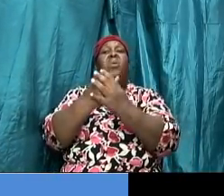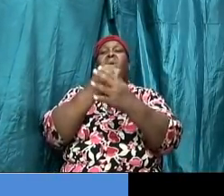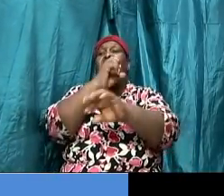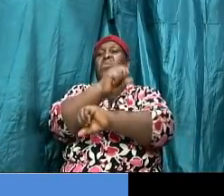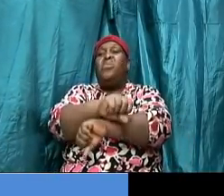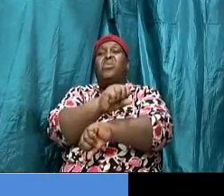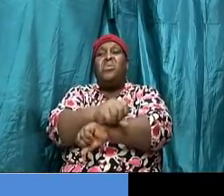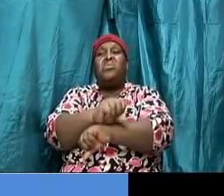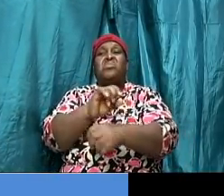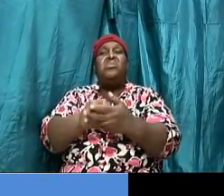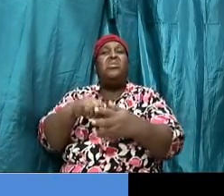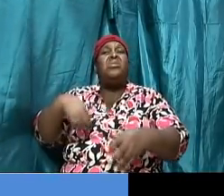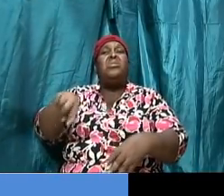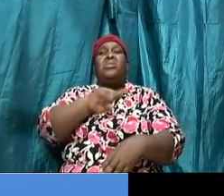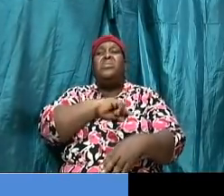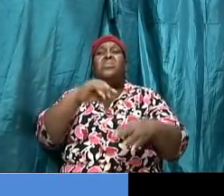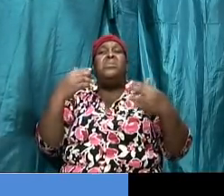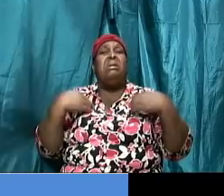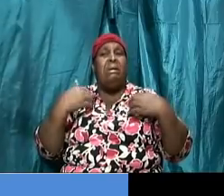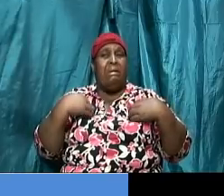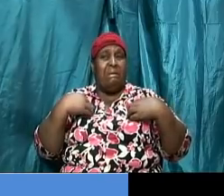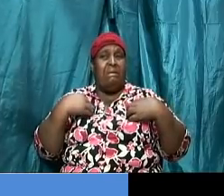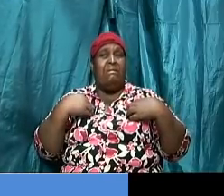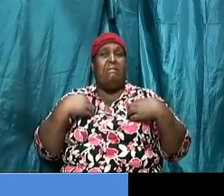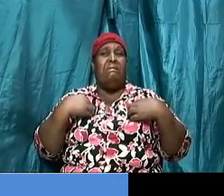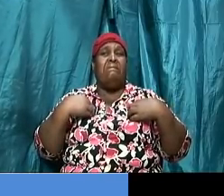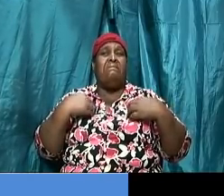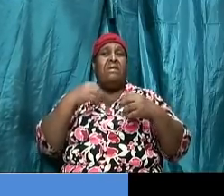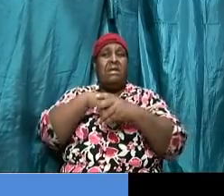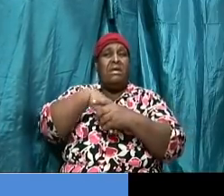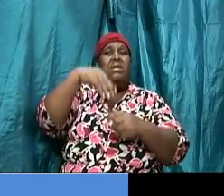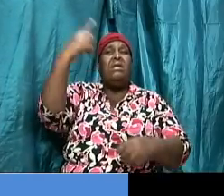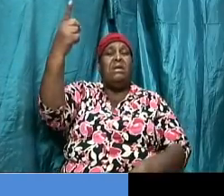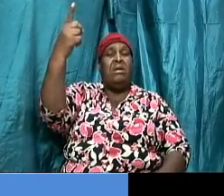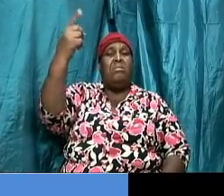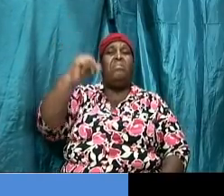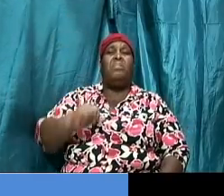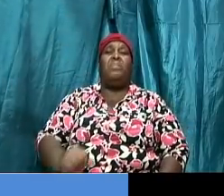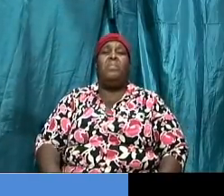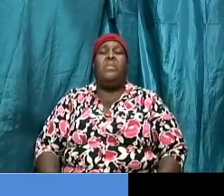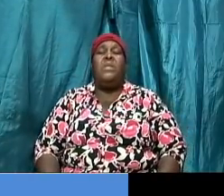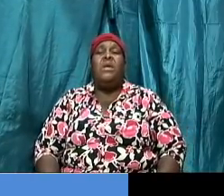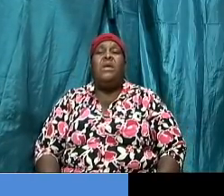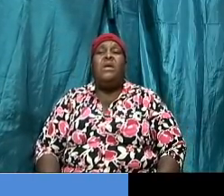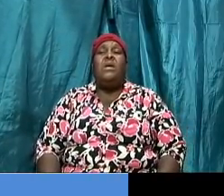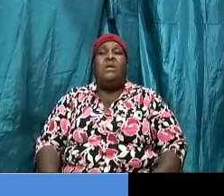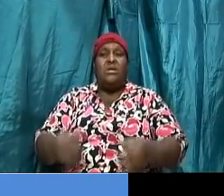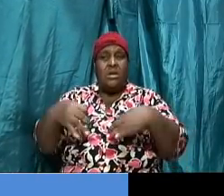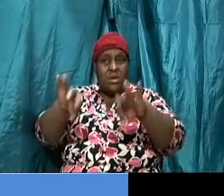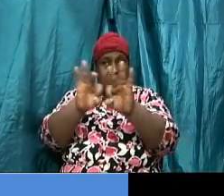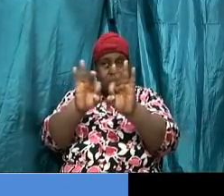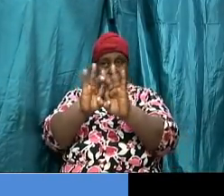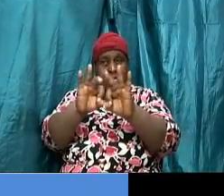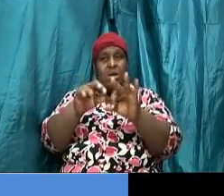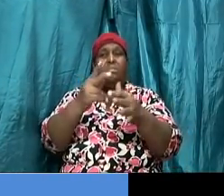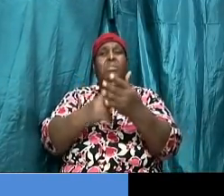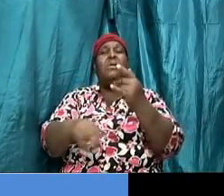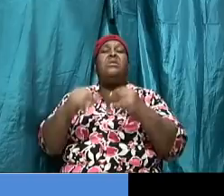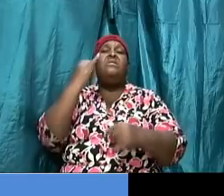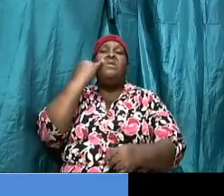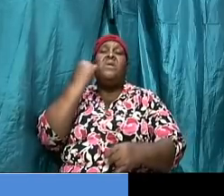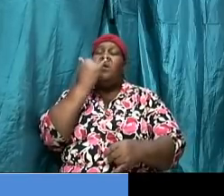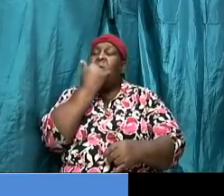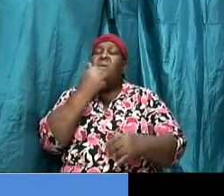ceremonials and rituals that existed in the Old Testament, which plays a important part in Israel in the